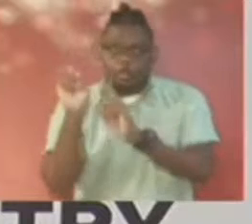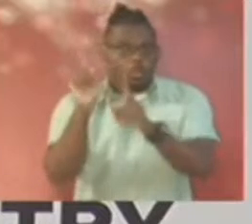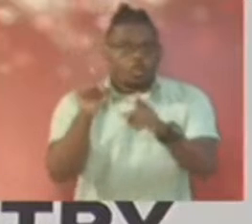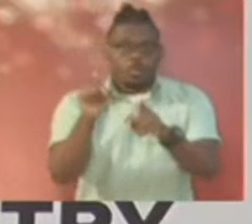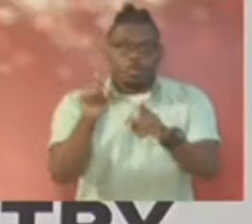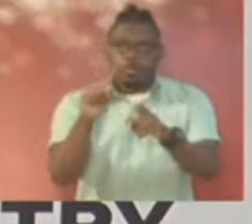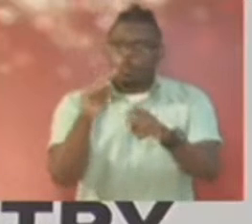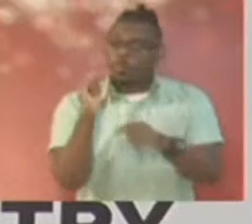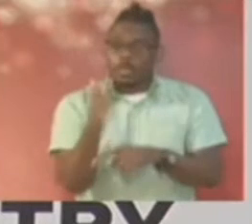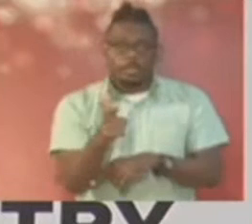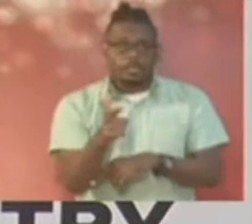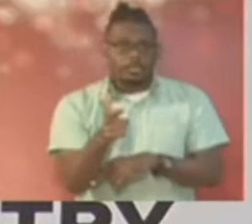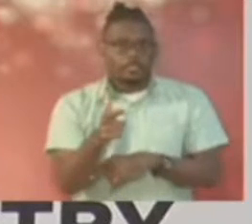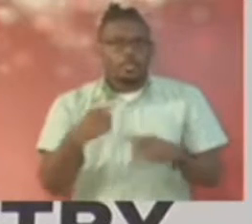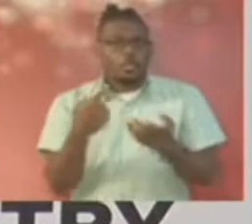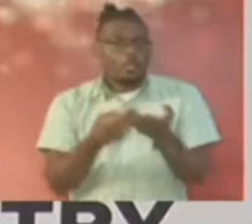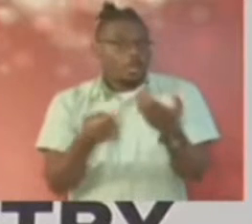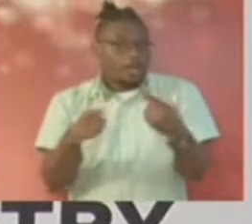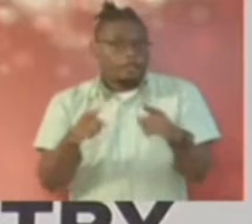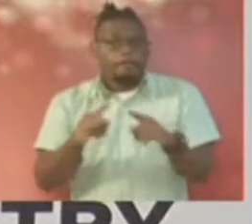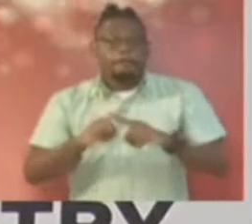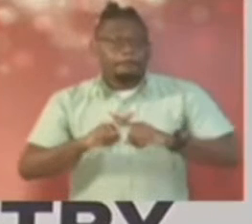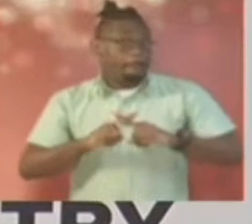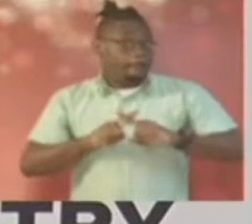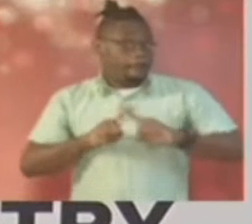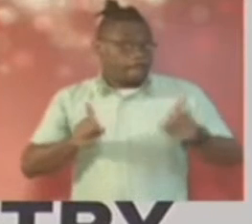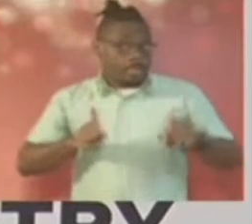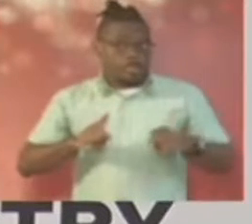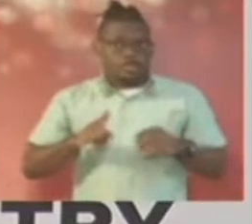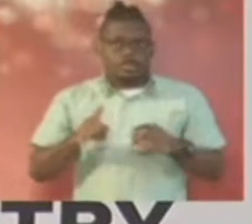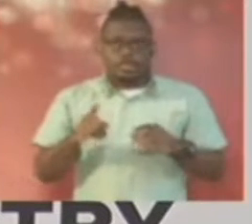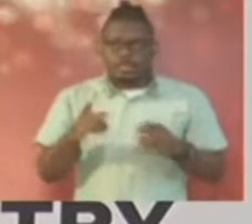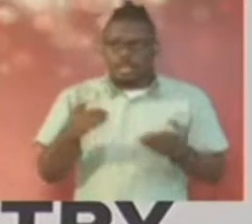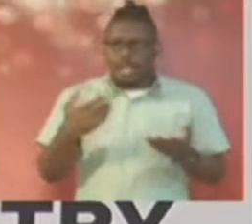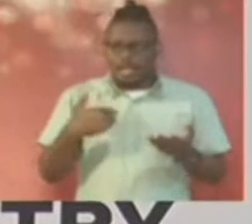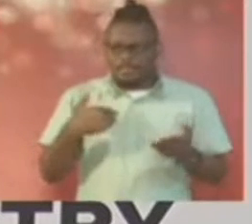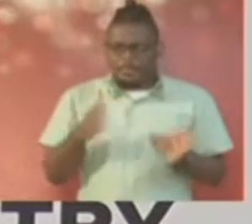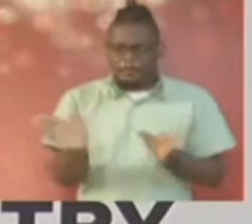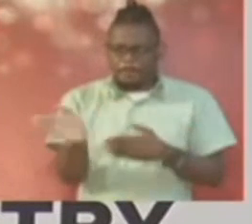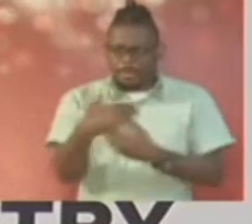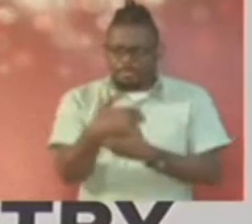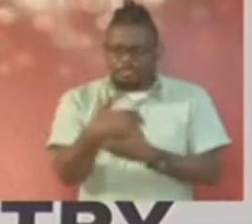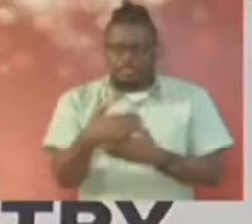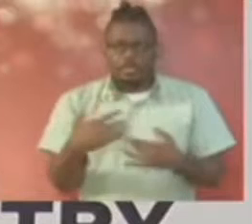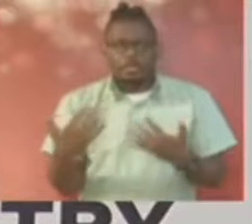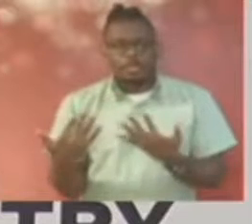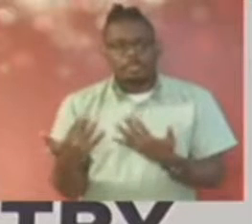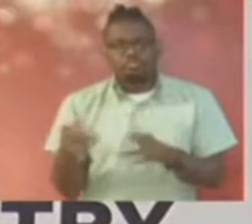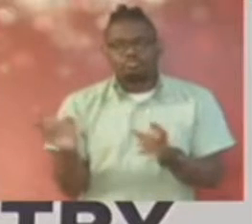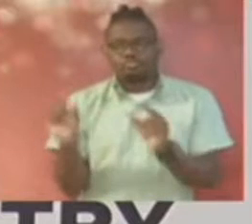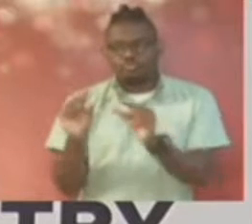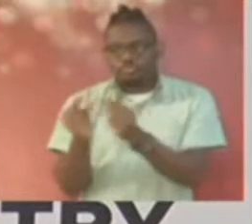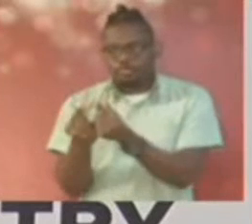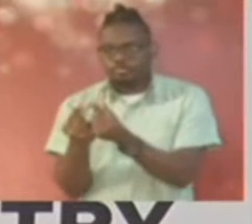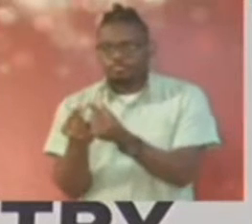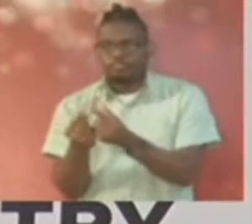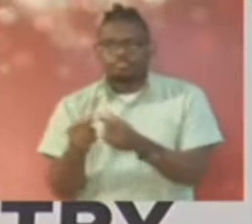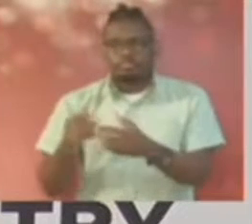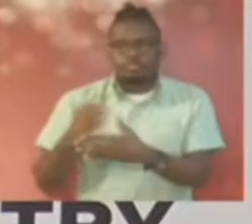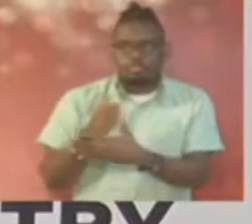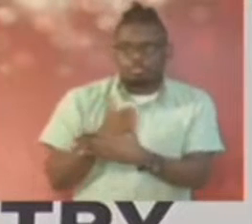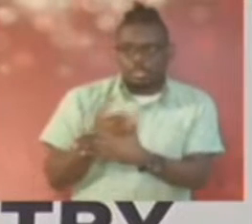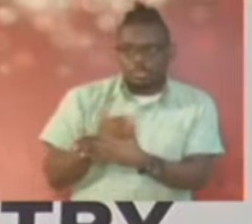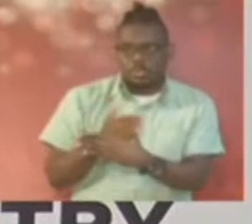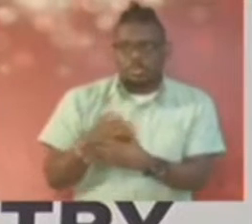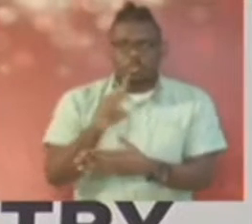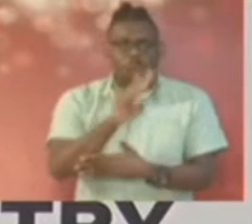catered for. However, the caveat that we put on the bottom are for the outliers of the process. So it can be anywhere between 24 and 48 hours. Some of